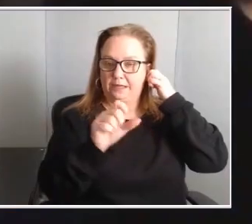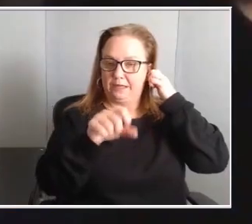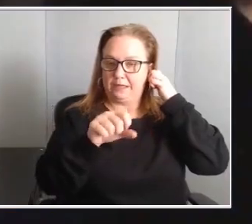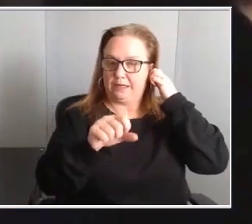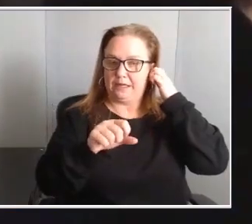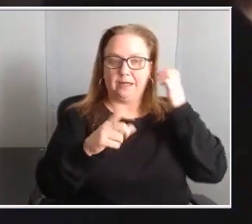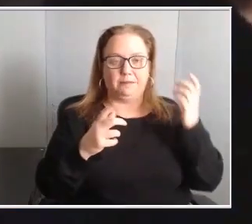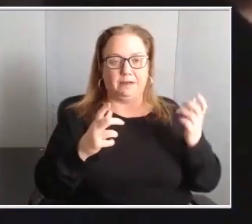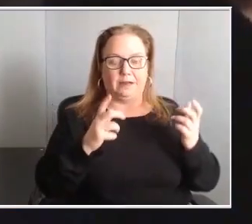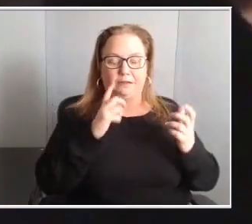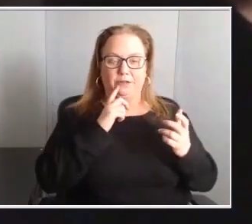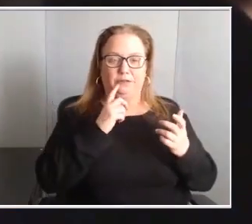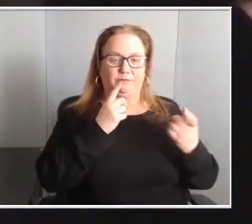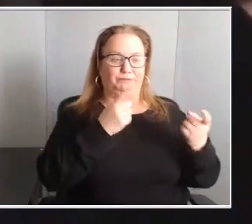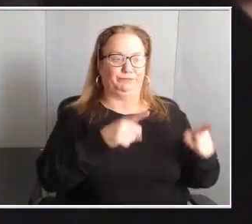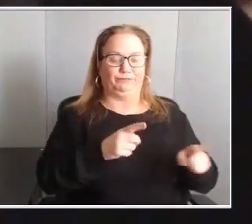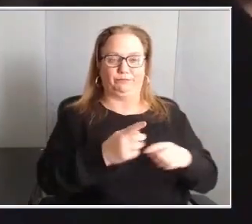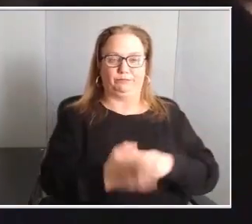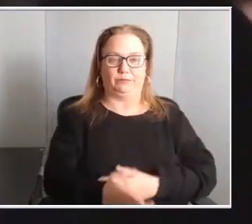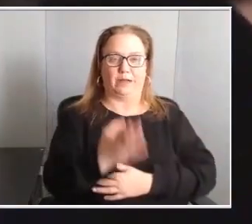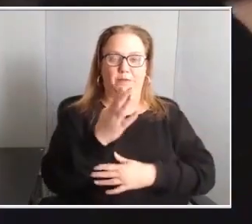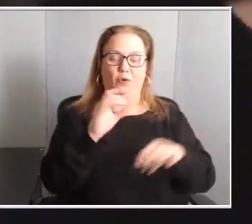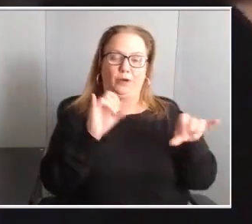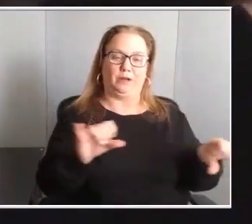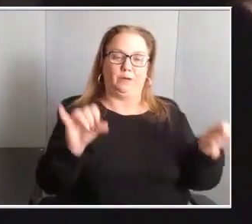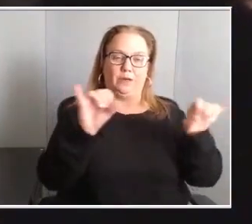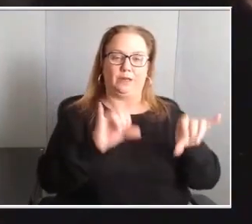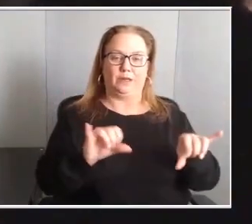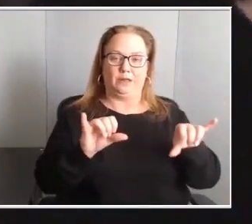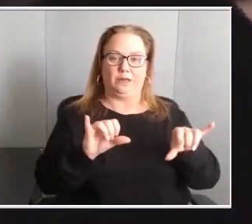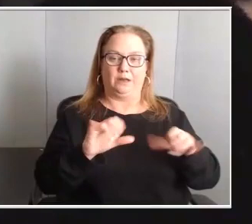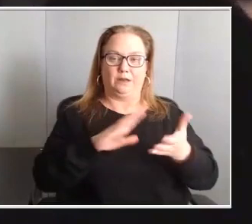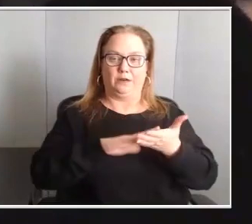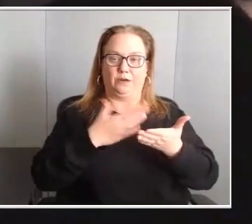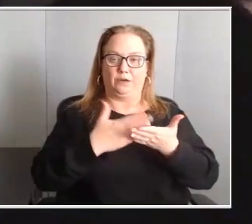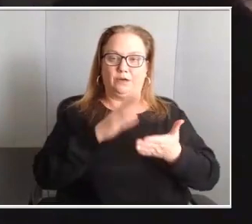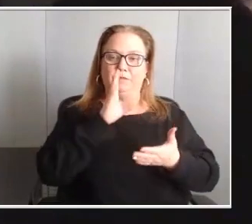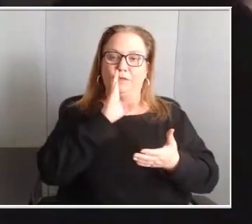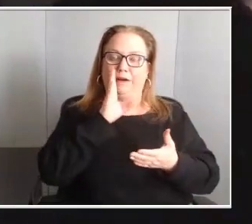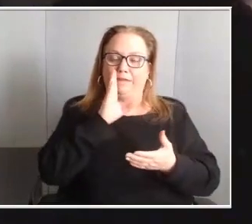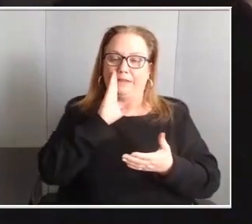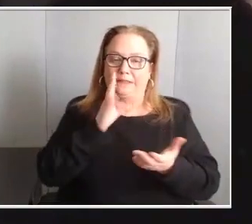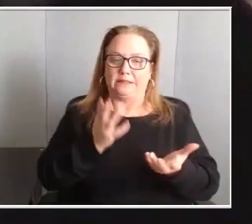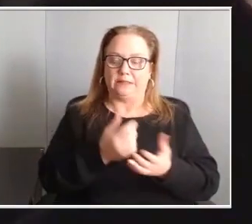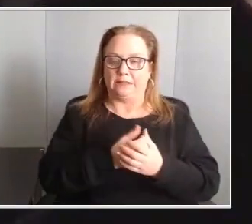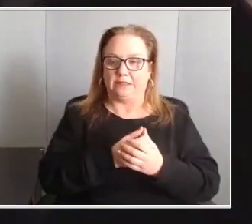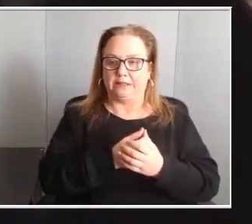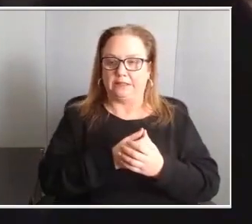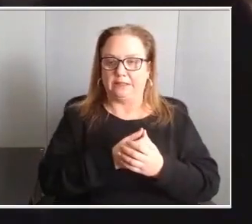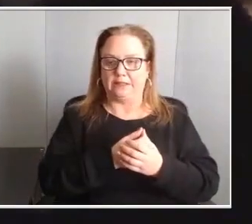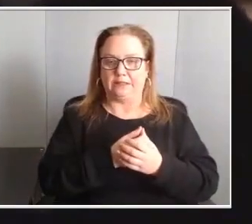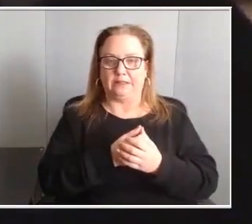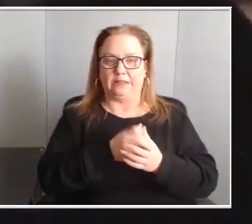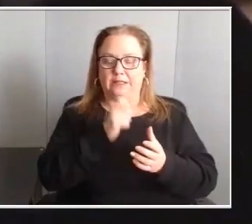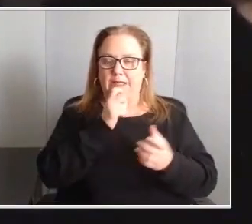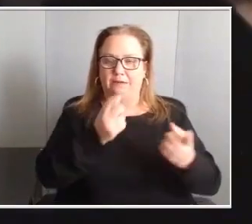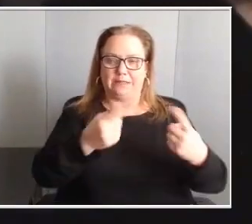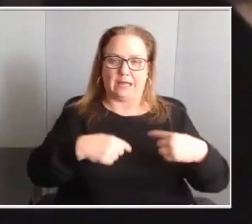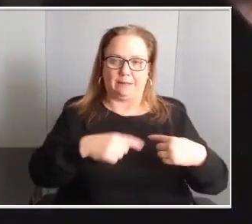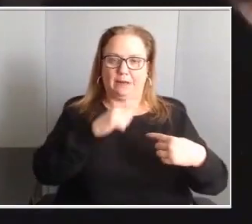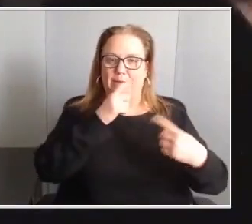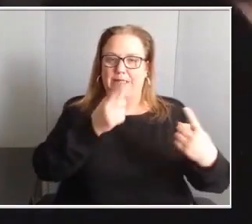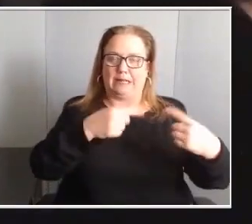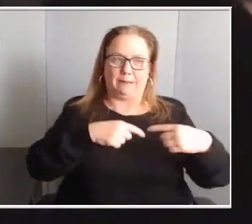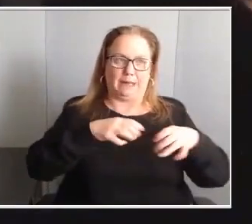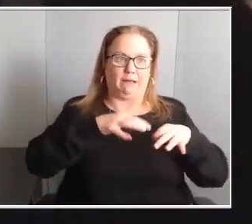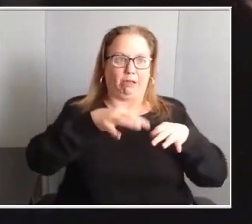going about my morning ritual, went downstairs to make breakfast, and he wasn't